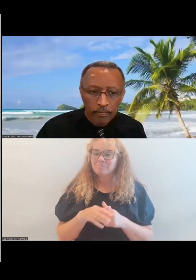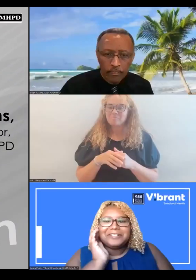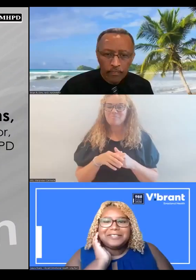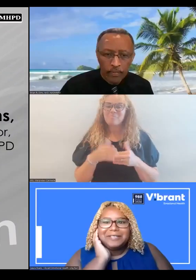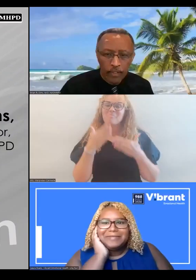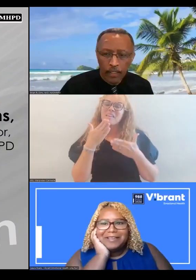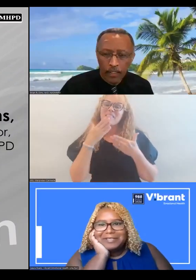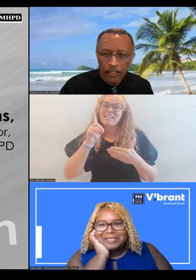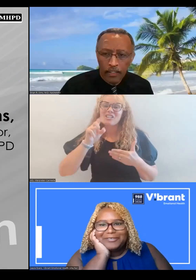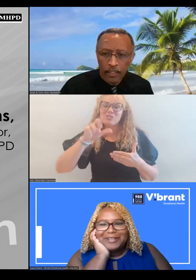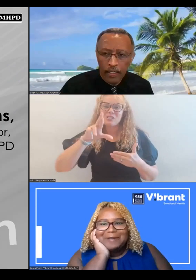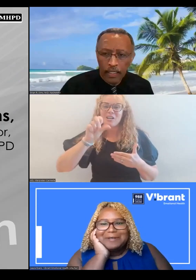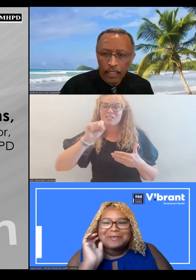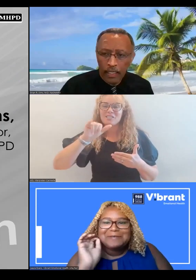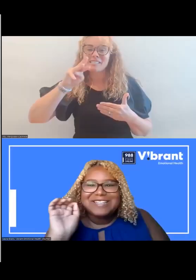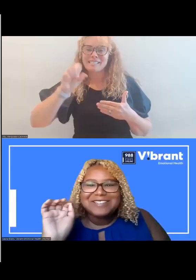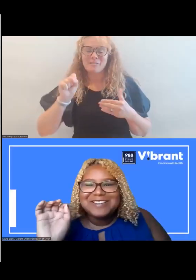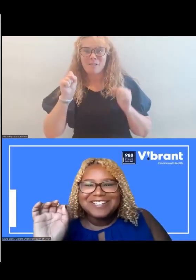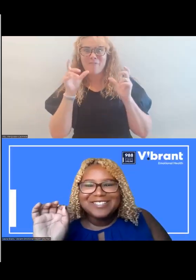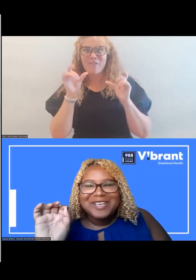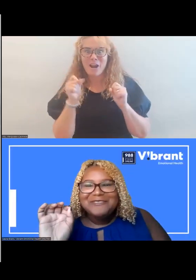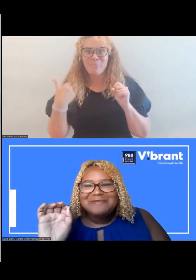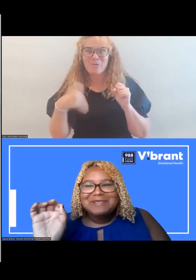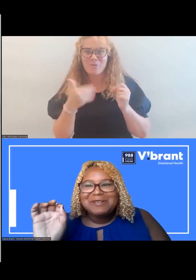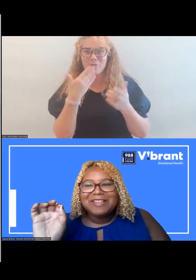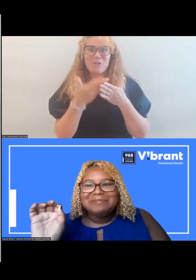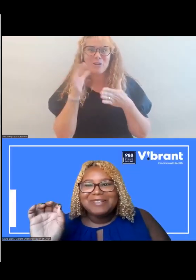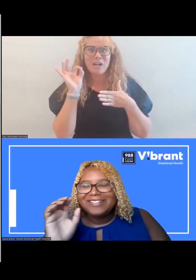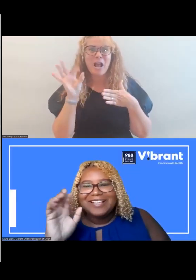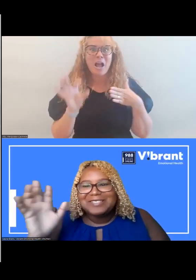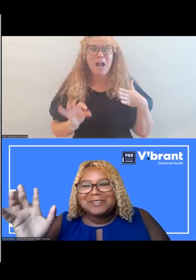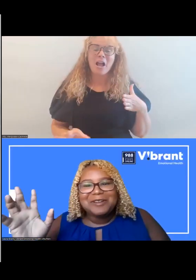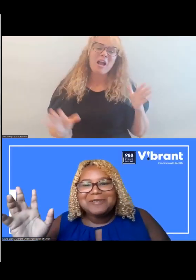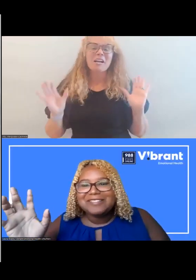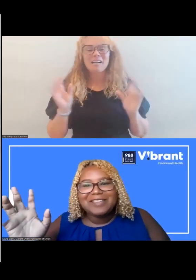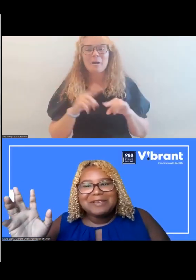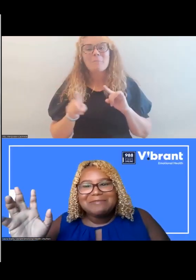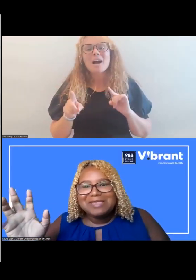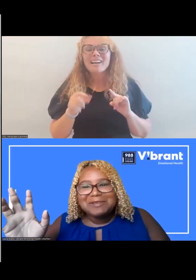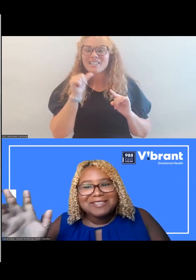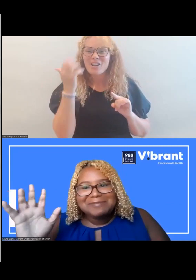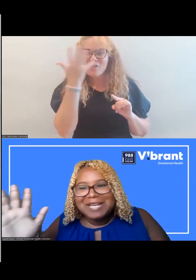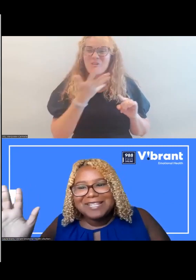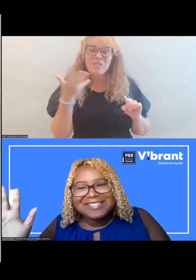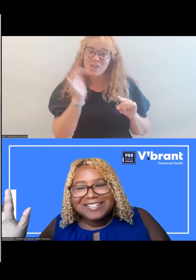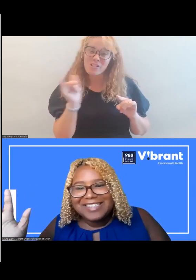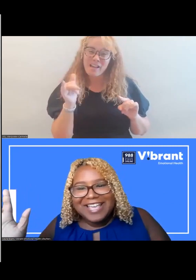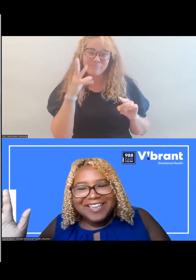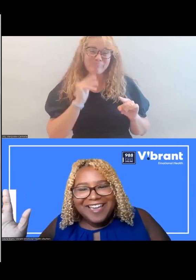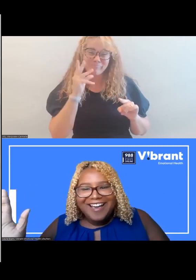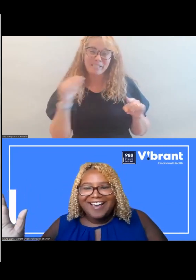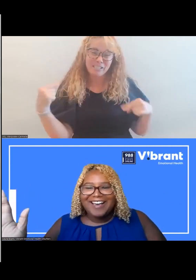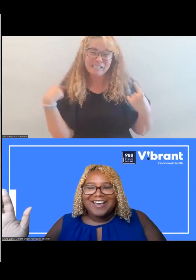Thank you, Dr. Sims. That was just phenomenal. Too many good nuggets for me to pull out. But yes, you don't always look like what you've been through, and sometimes that's a